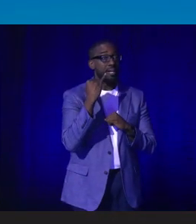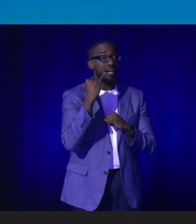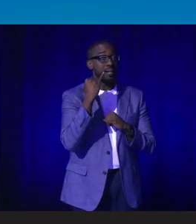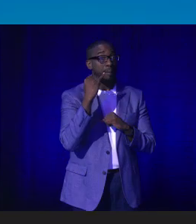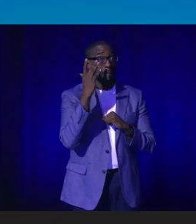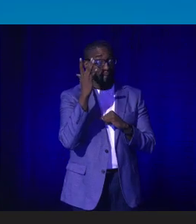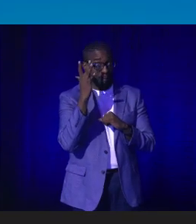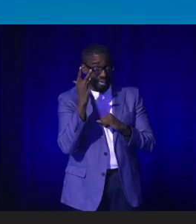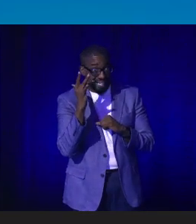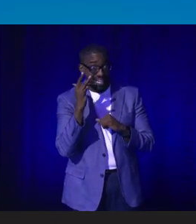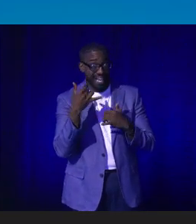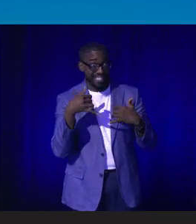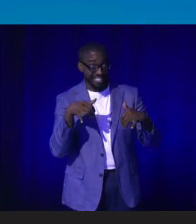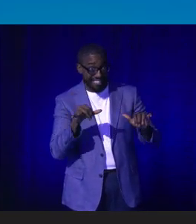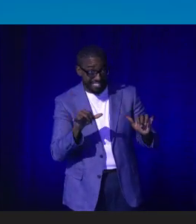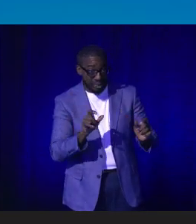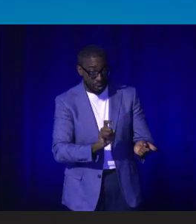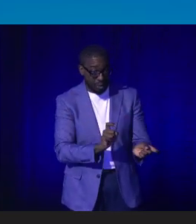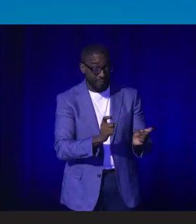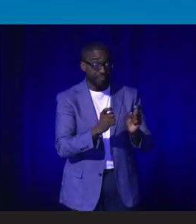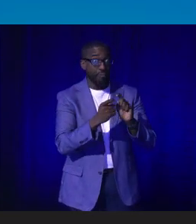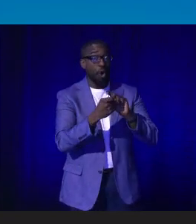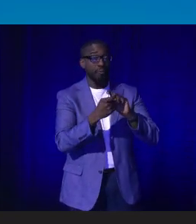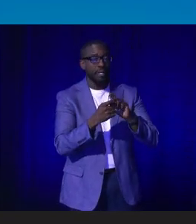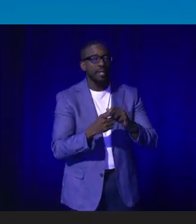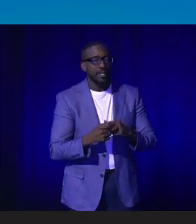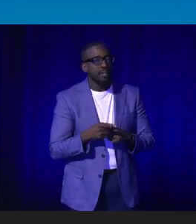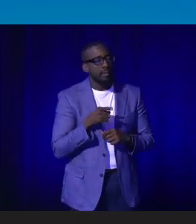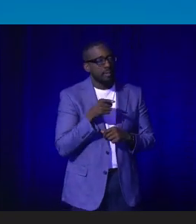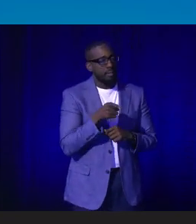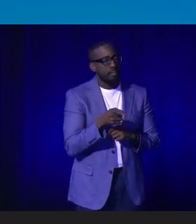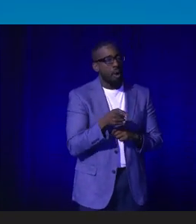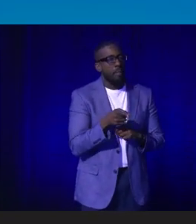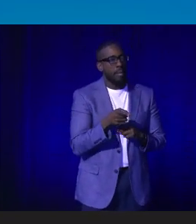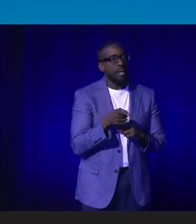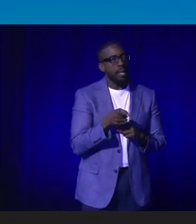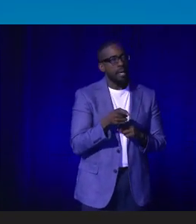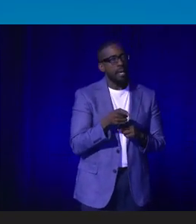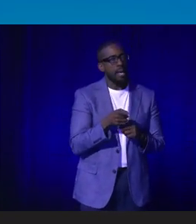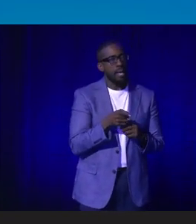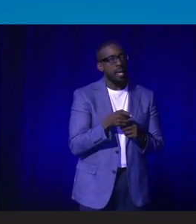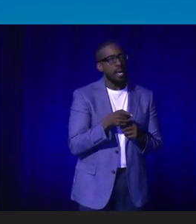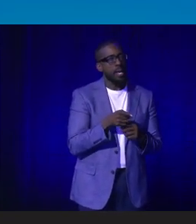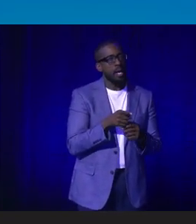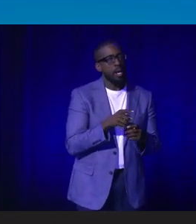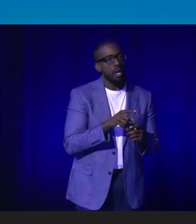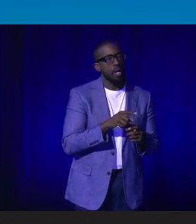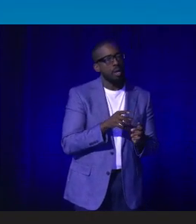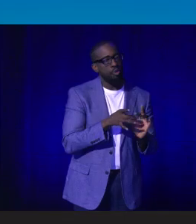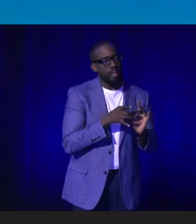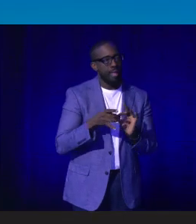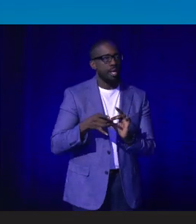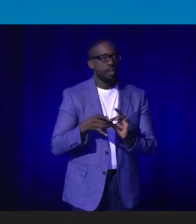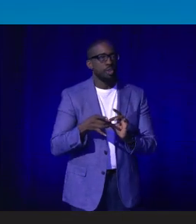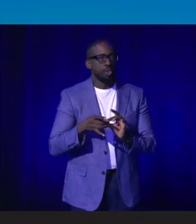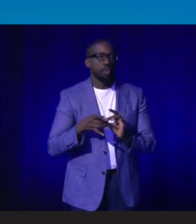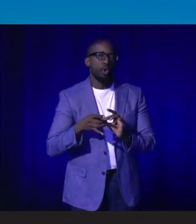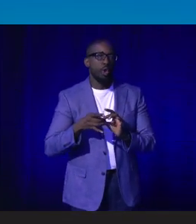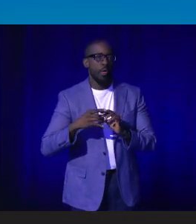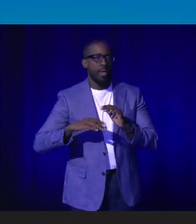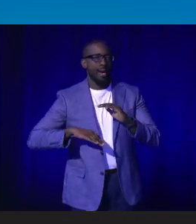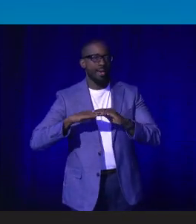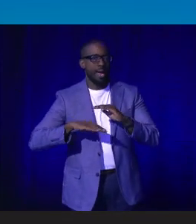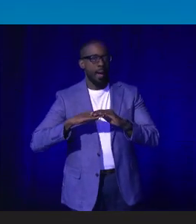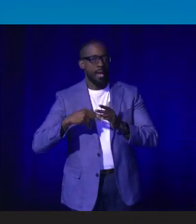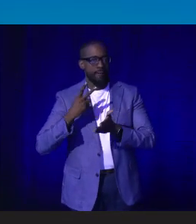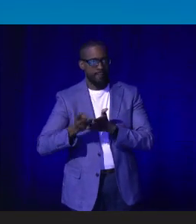because it's still evolving, this is likely contributing to the capacity fade that we observe, which is typically somewhat